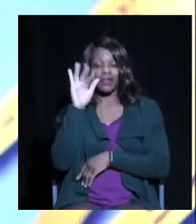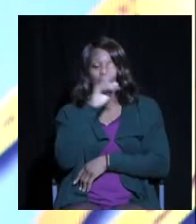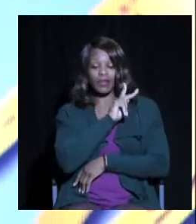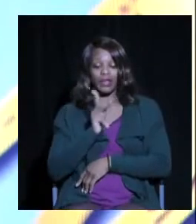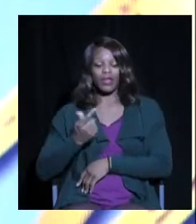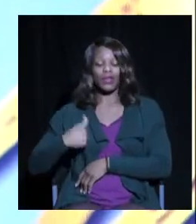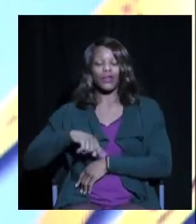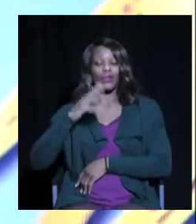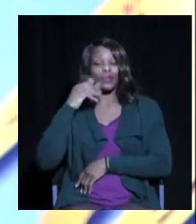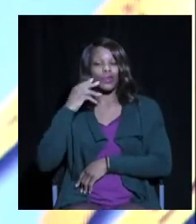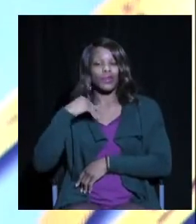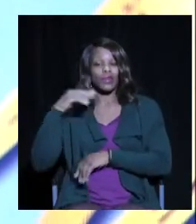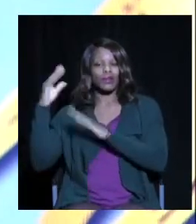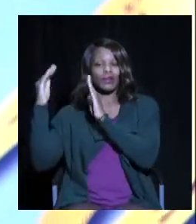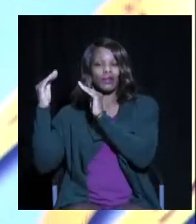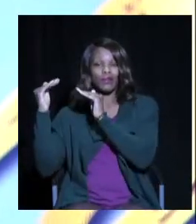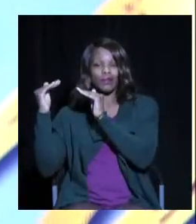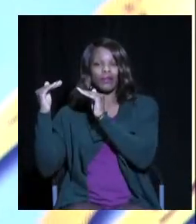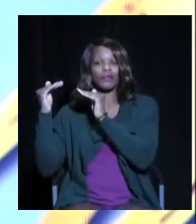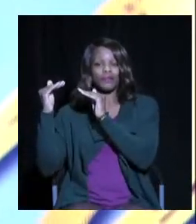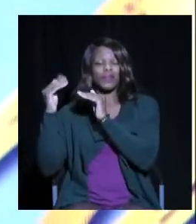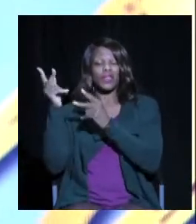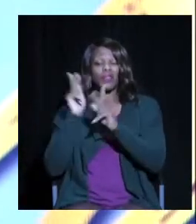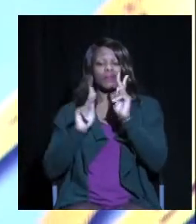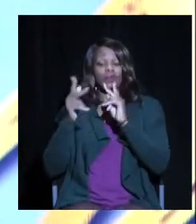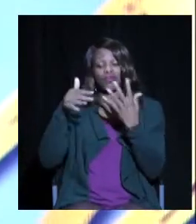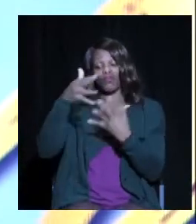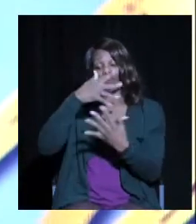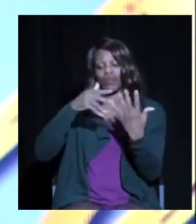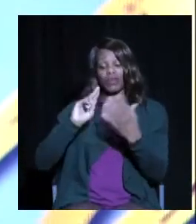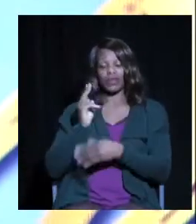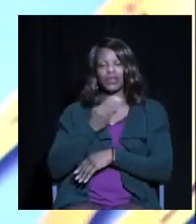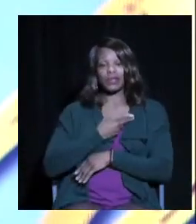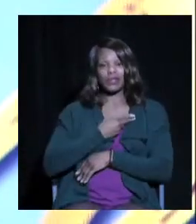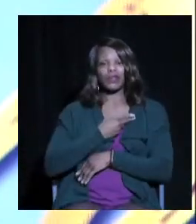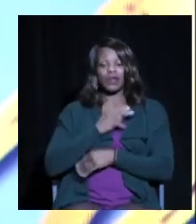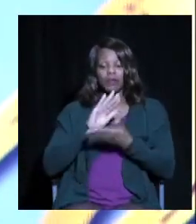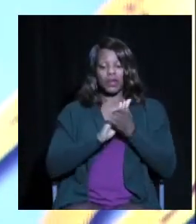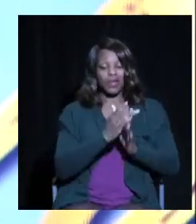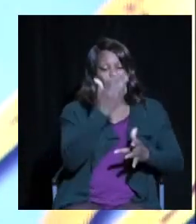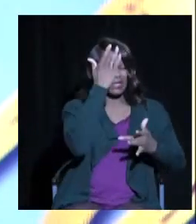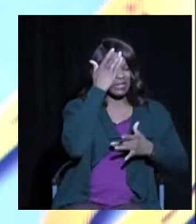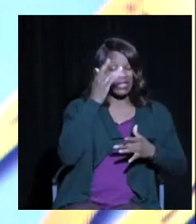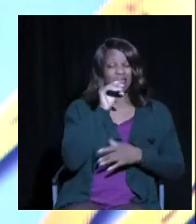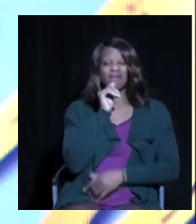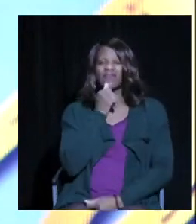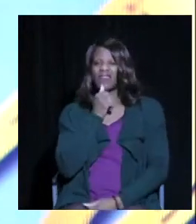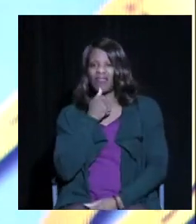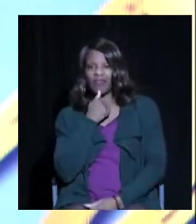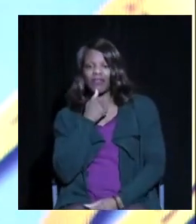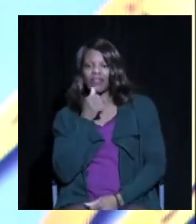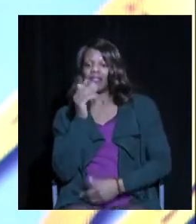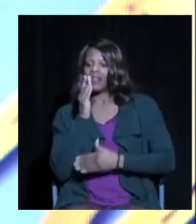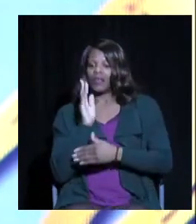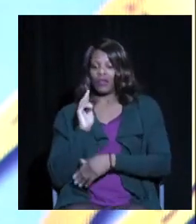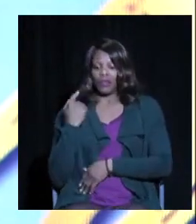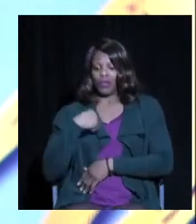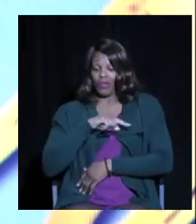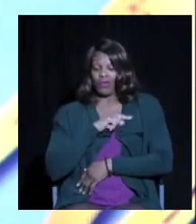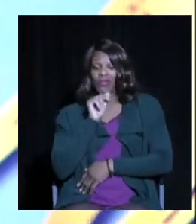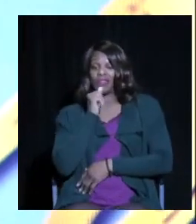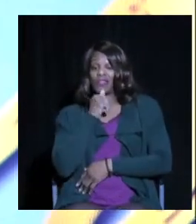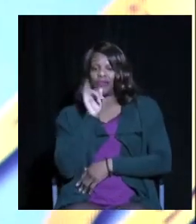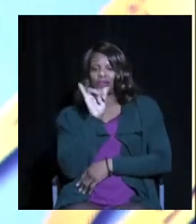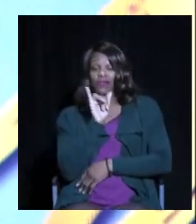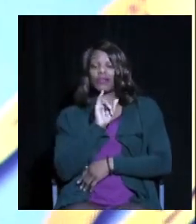So, yes, you know, there are people around us who are getting sick and suffering. Some of us are doing it ourselves. But